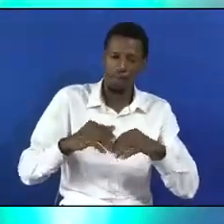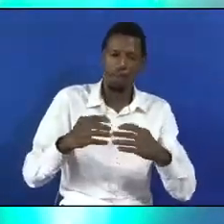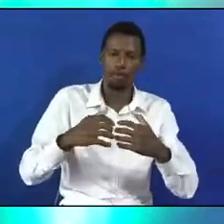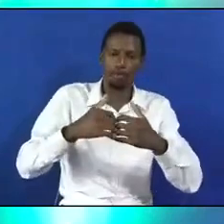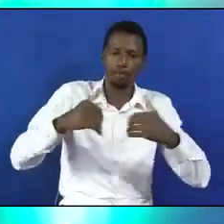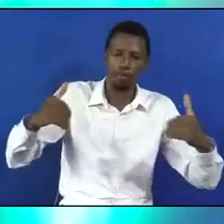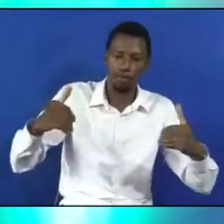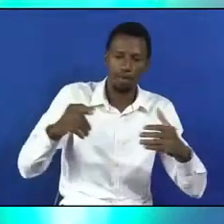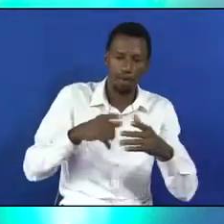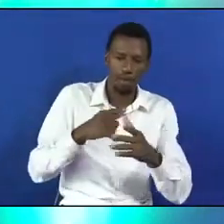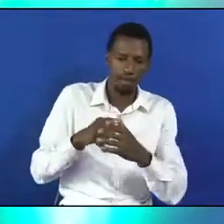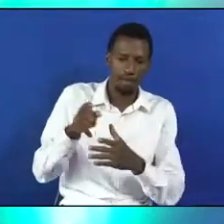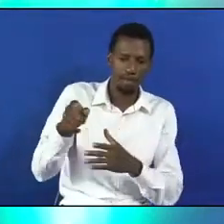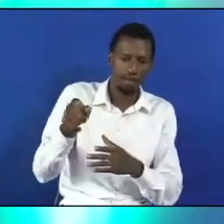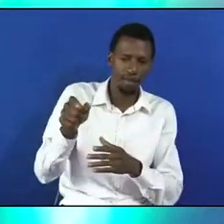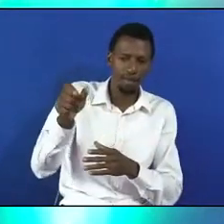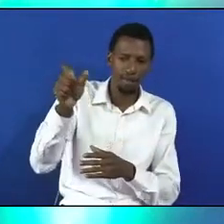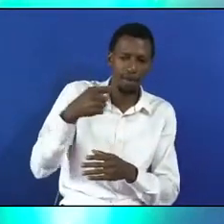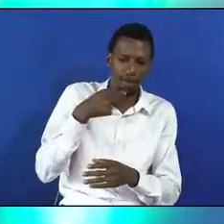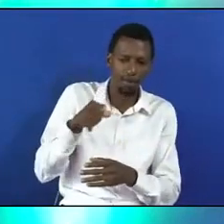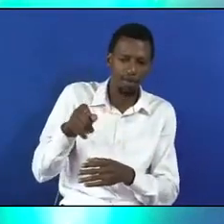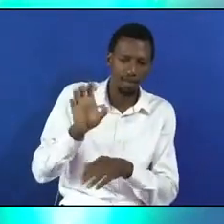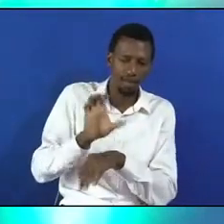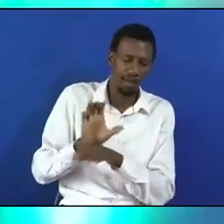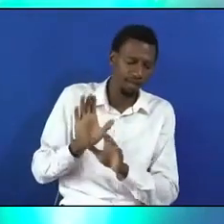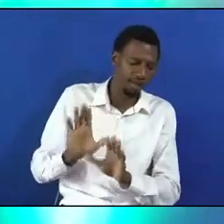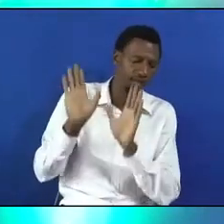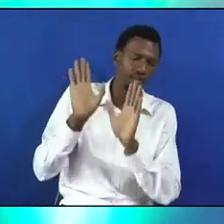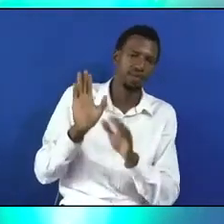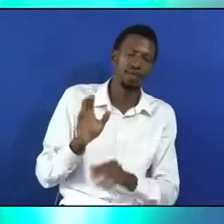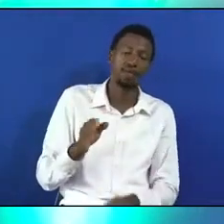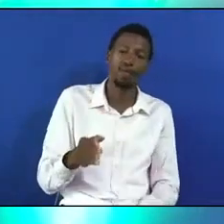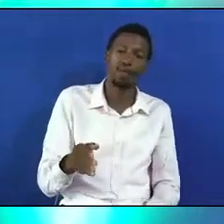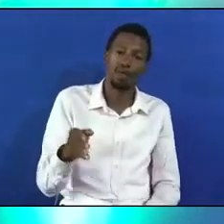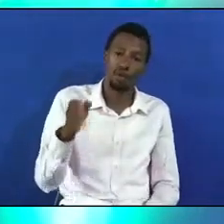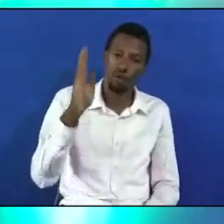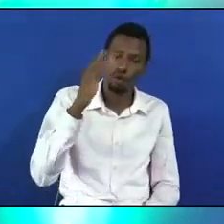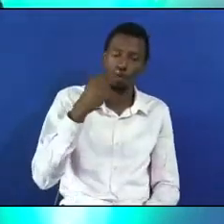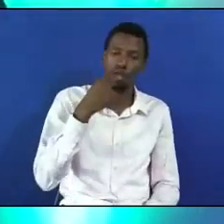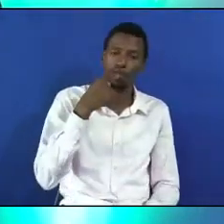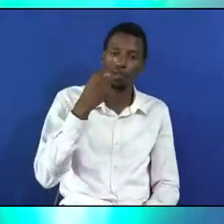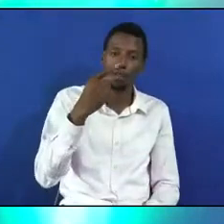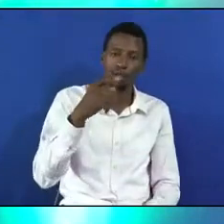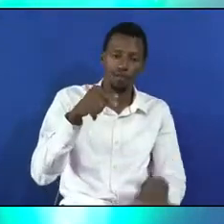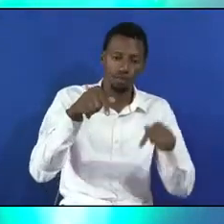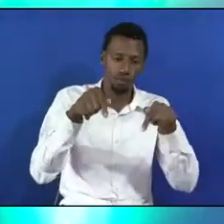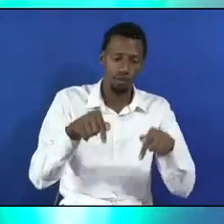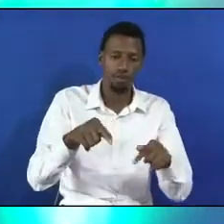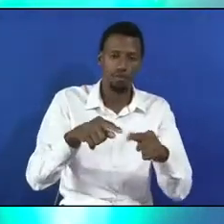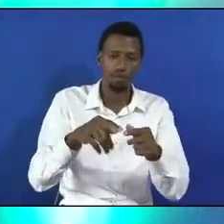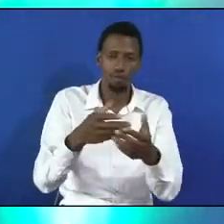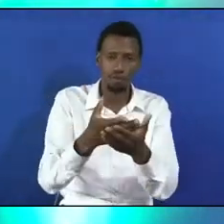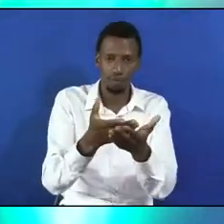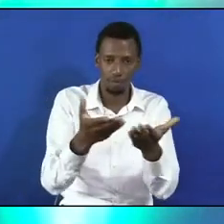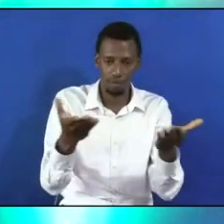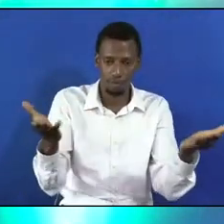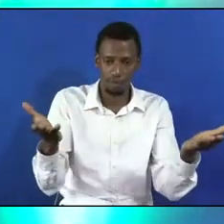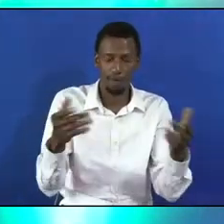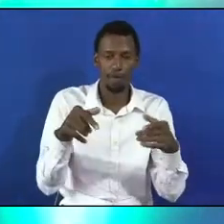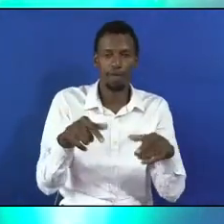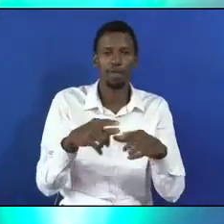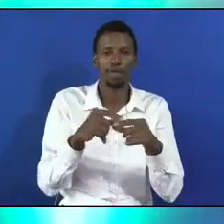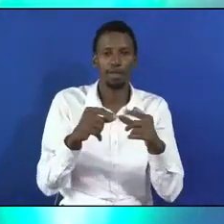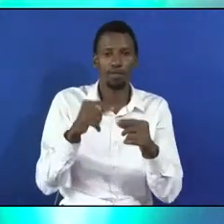said, "Even that church nimekuachia." God is saying today to you, this